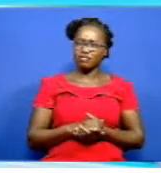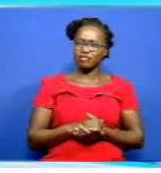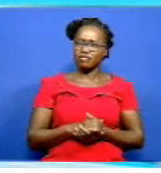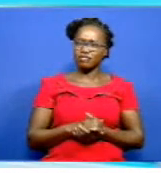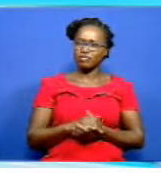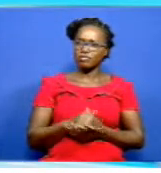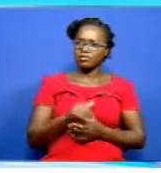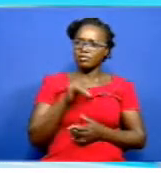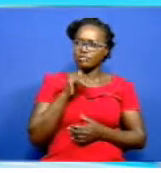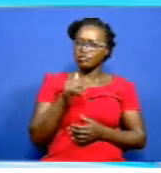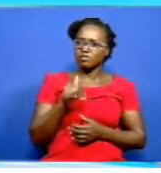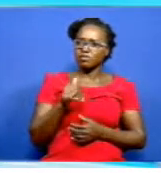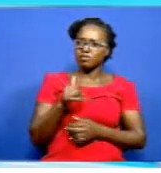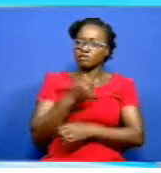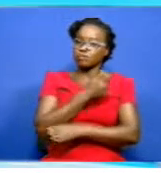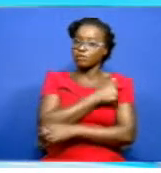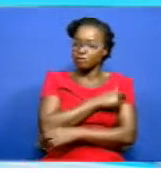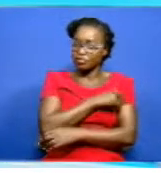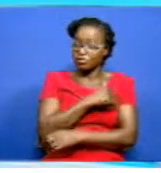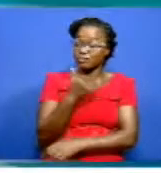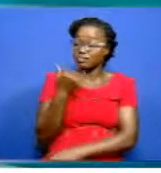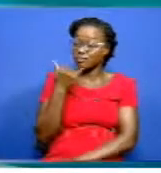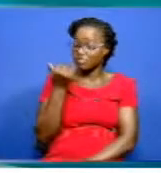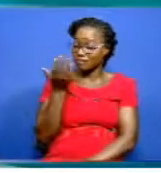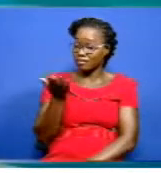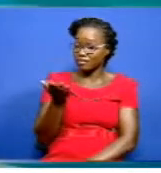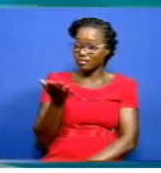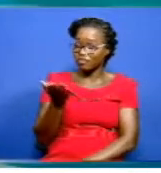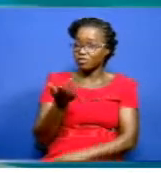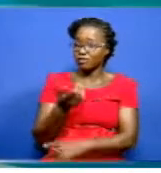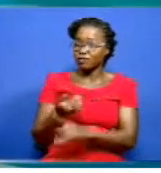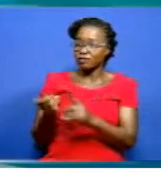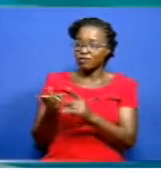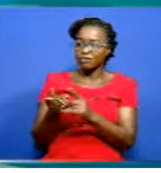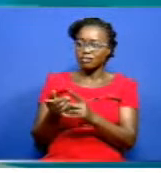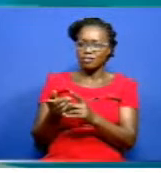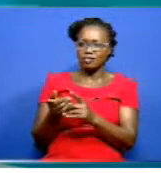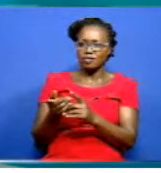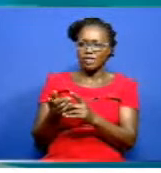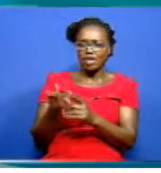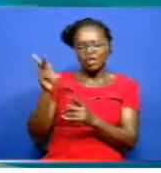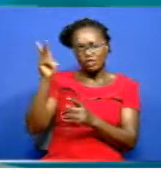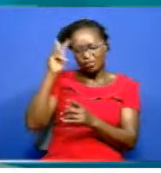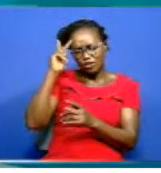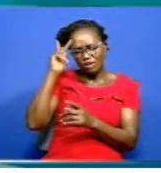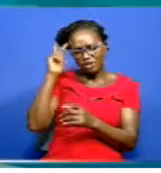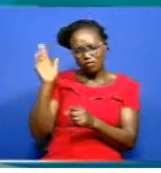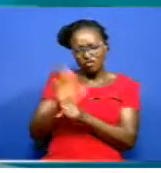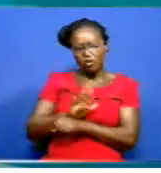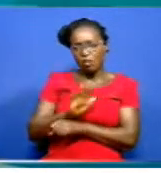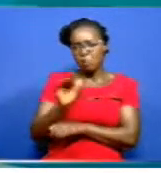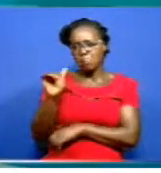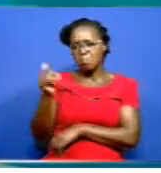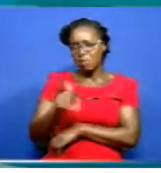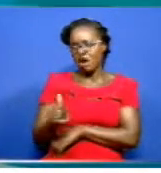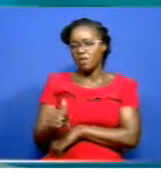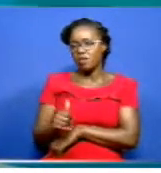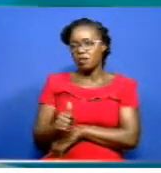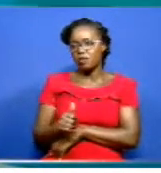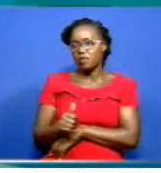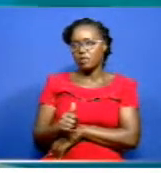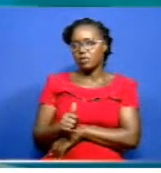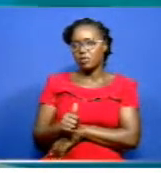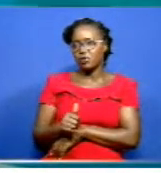kwamba hospitali zinakosea, but hawako equipped, hawajapewa elimu